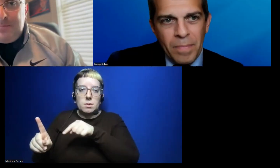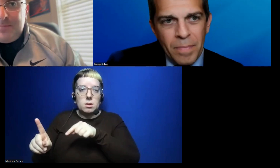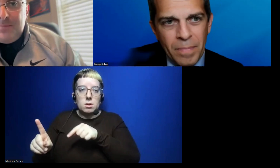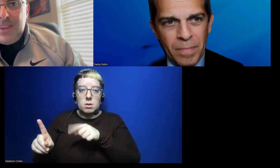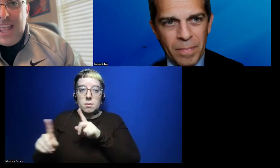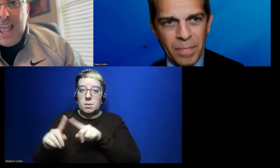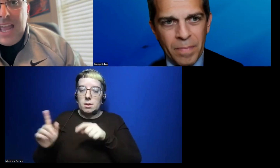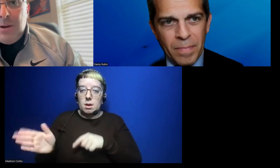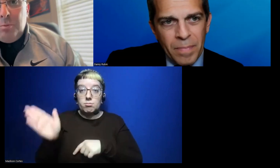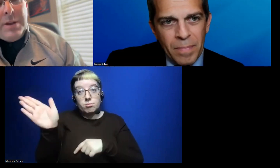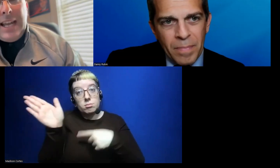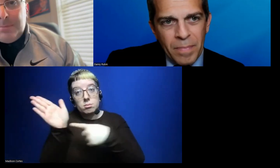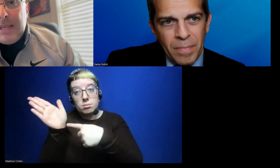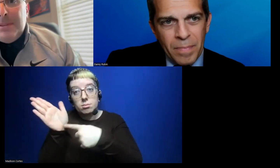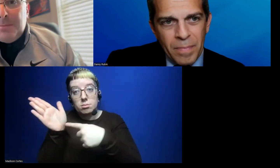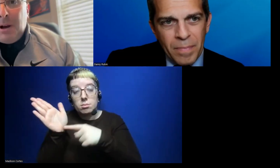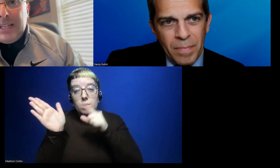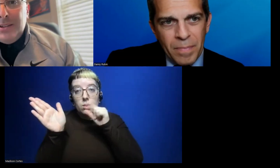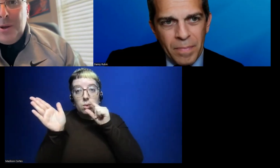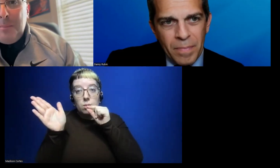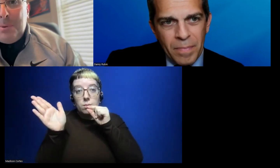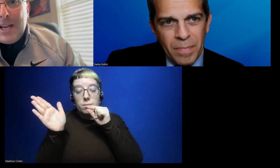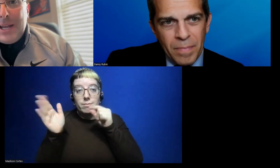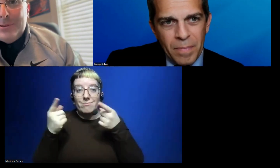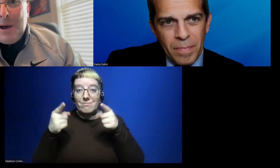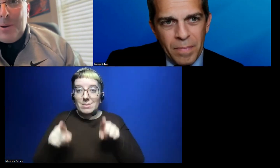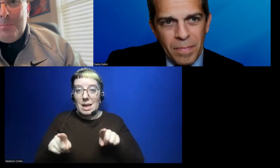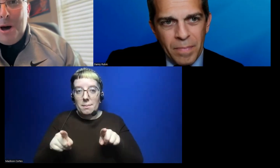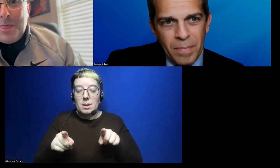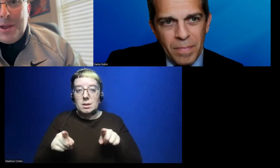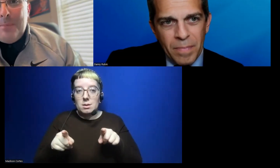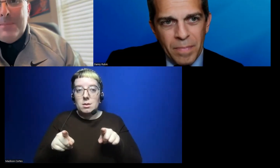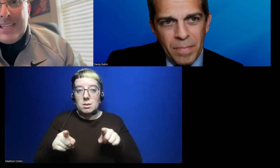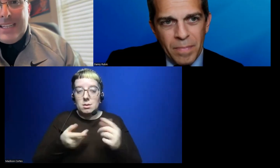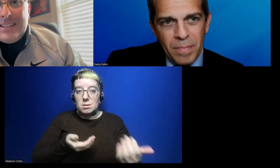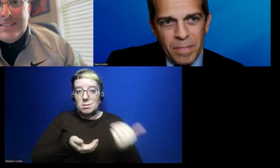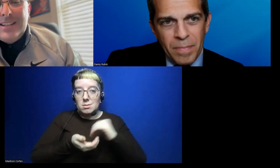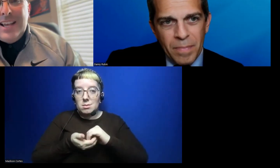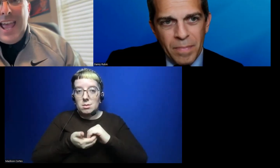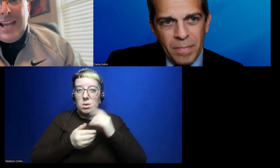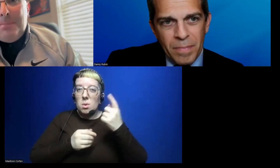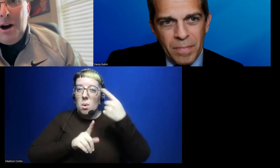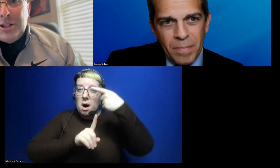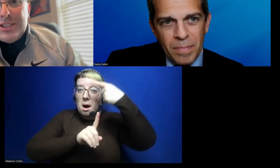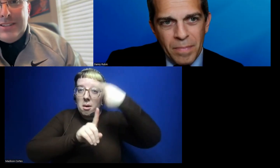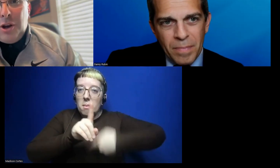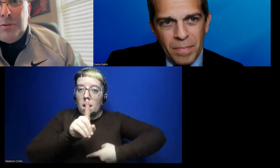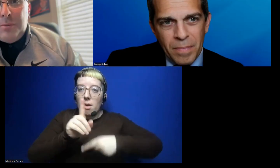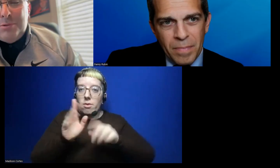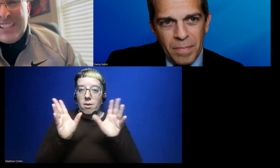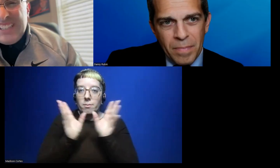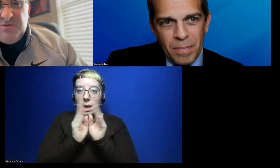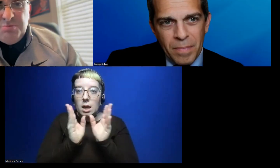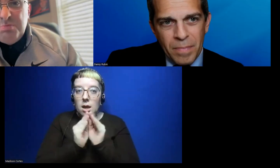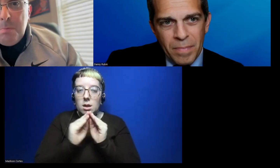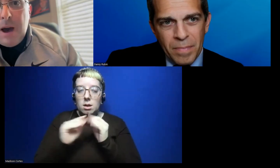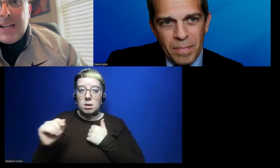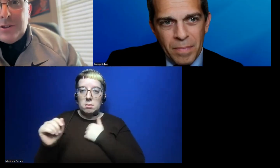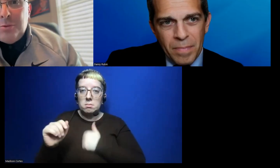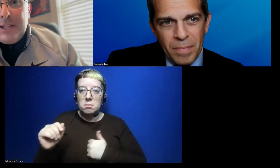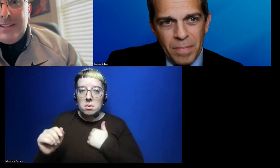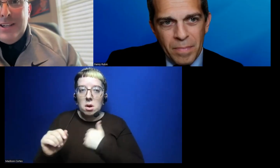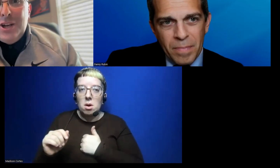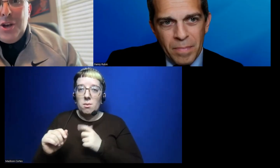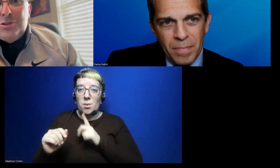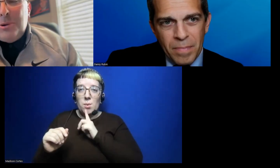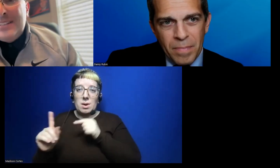tweet. And we ended up keeping their money. But it was about a month of meetings and apologies over a pretty